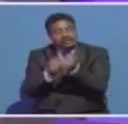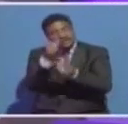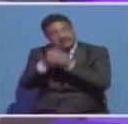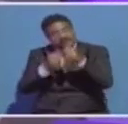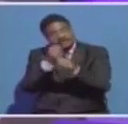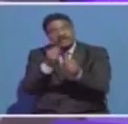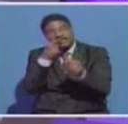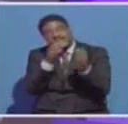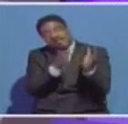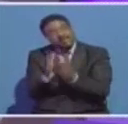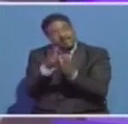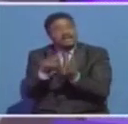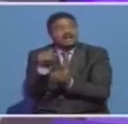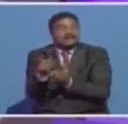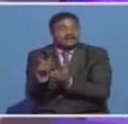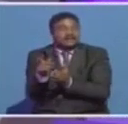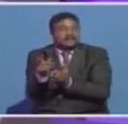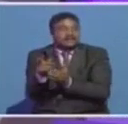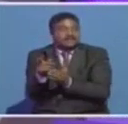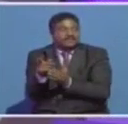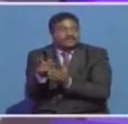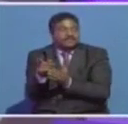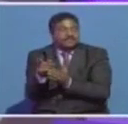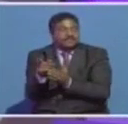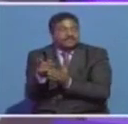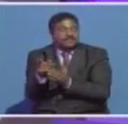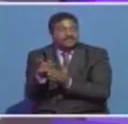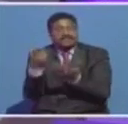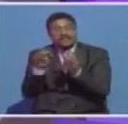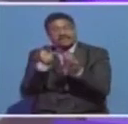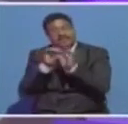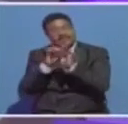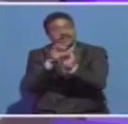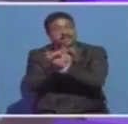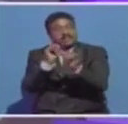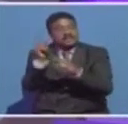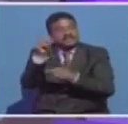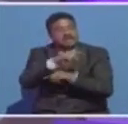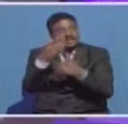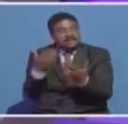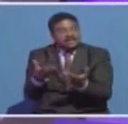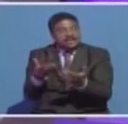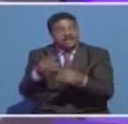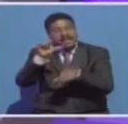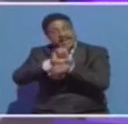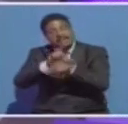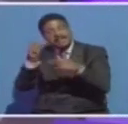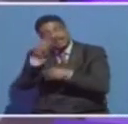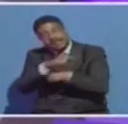and awards during the Africa Freedom Day, Independence Day, the public holidays, Labor Day, things like